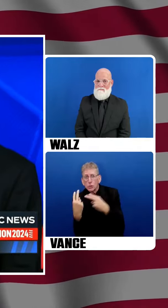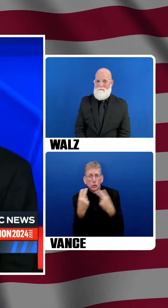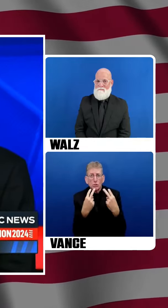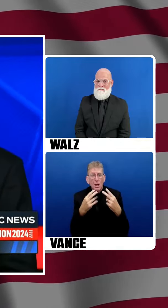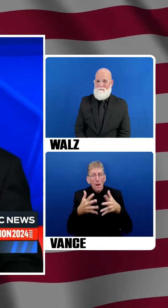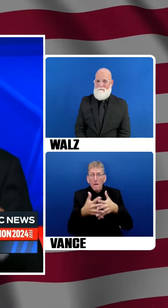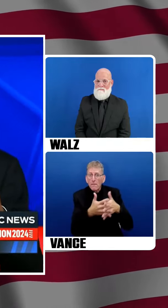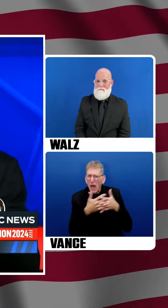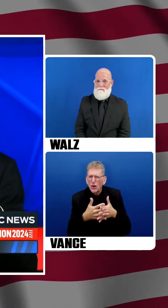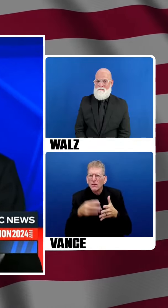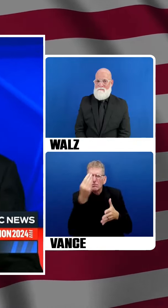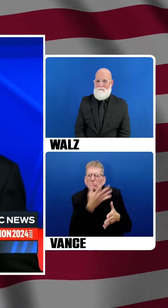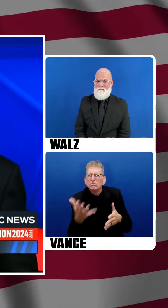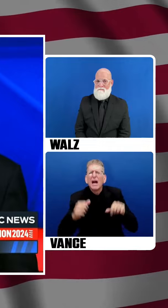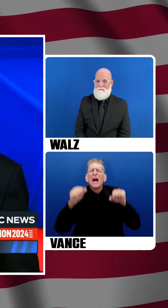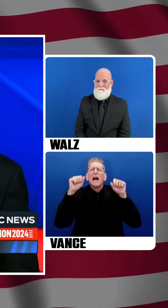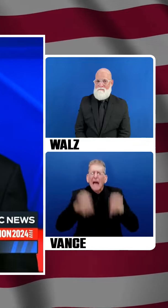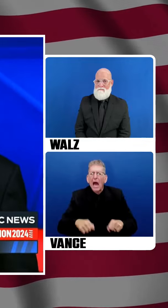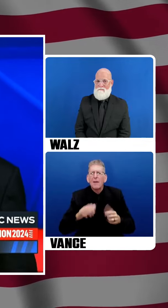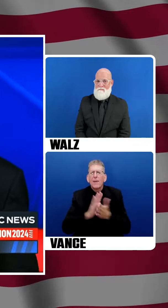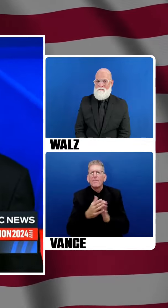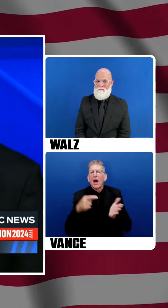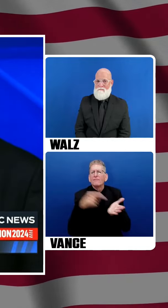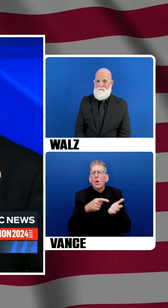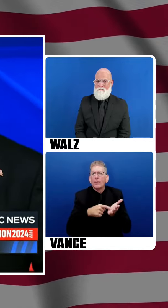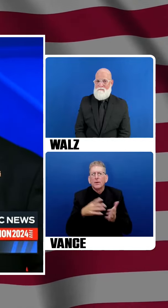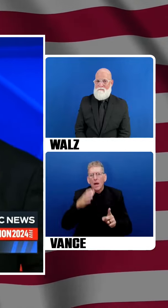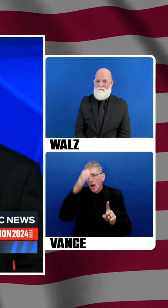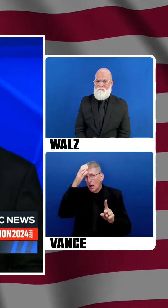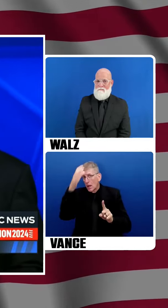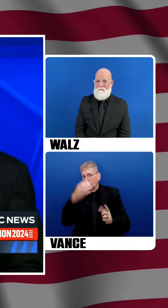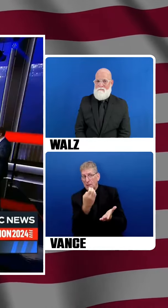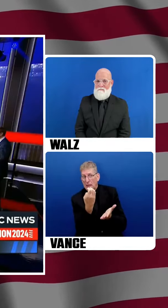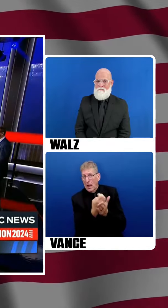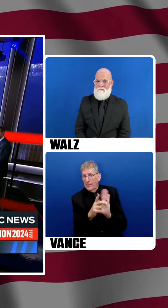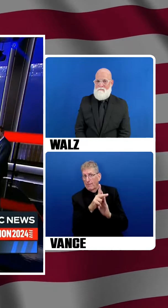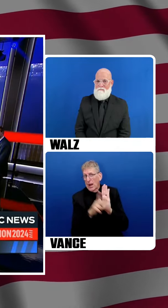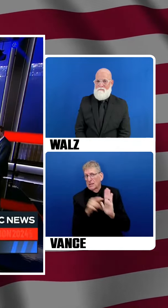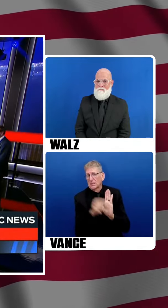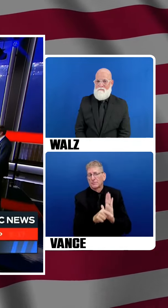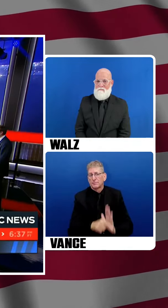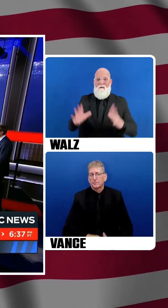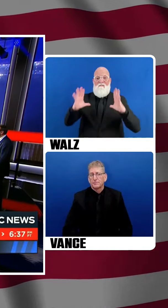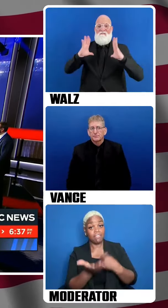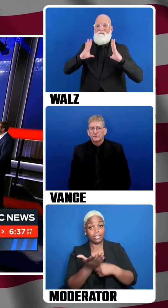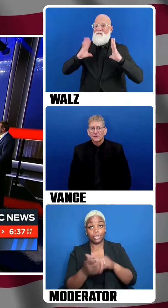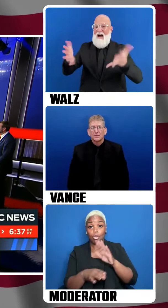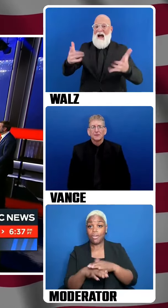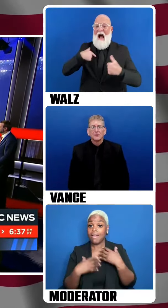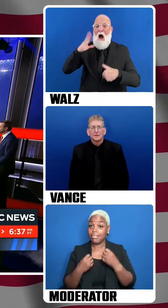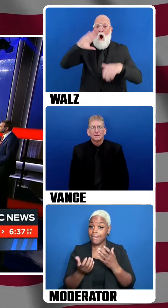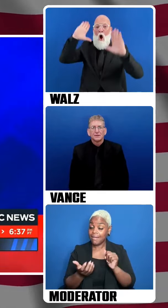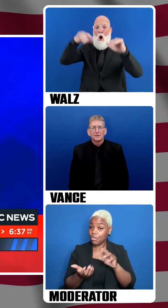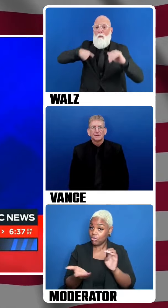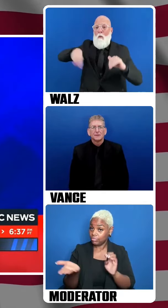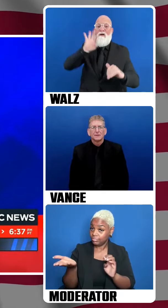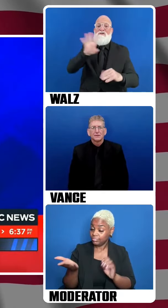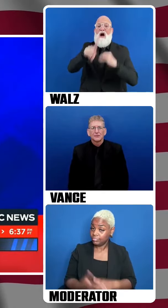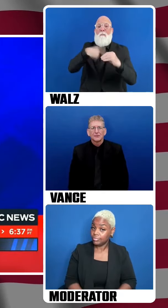sense economic principles. I hope we have a conversation on health care then. Senator, Governor. Please. Thank you. Margaret? We have a lot to get